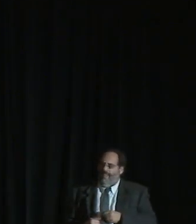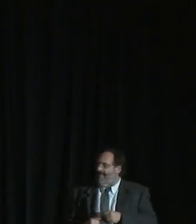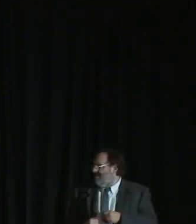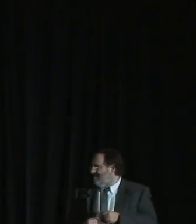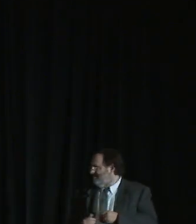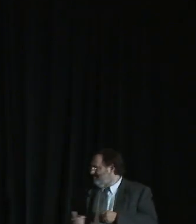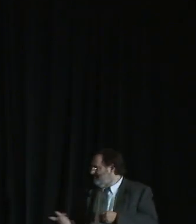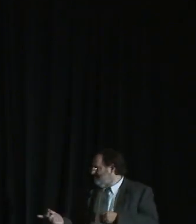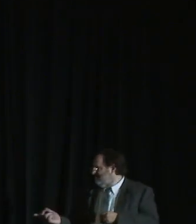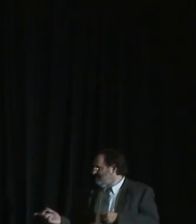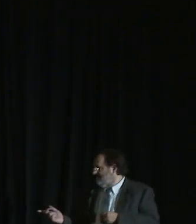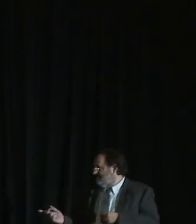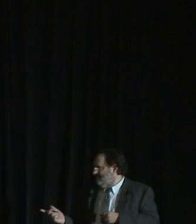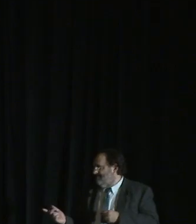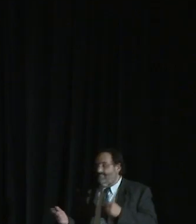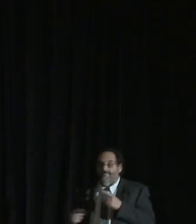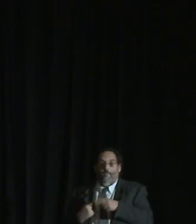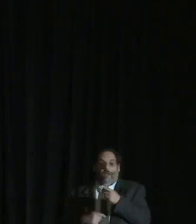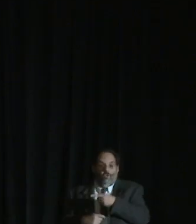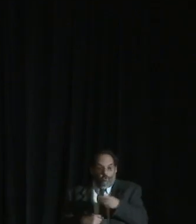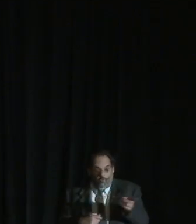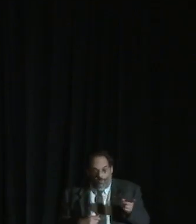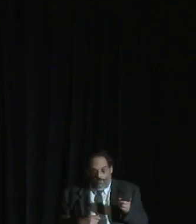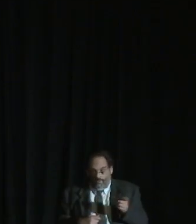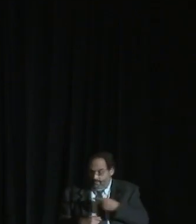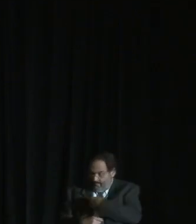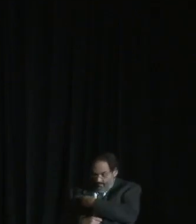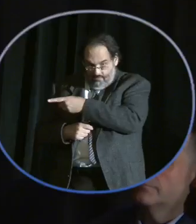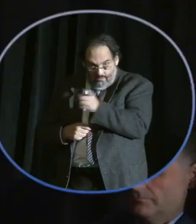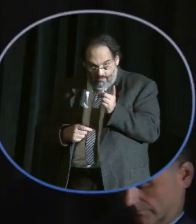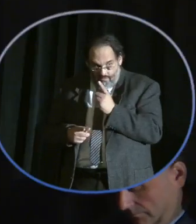Brothers, this is all about you all, right?